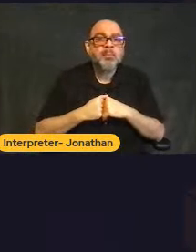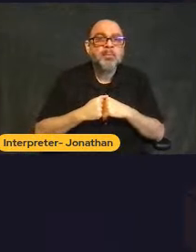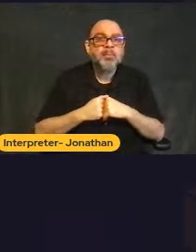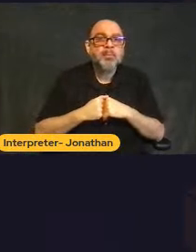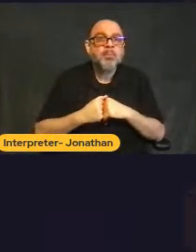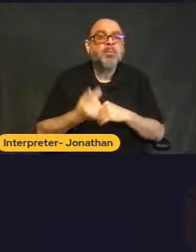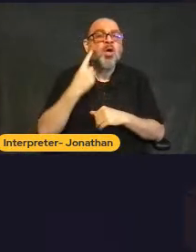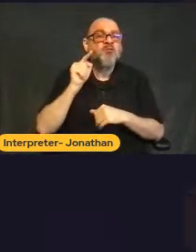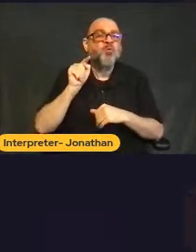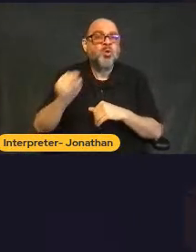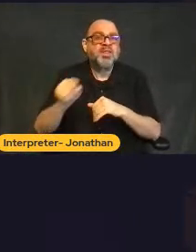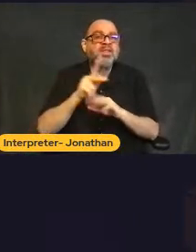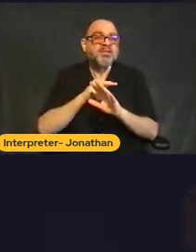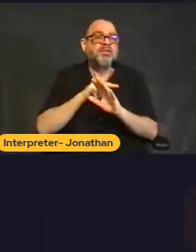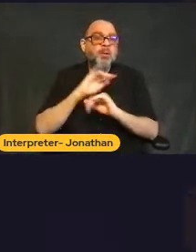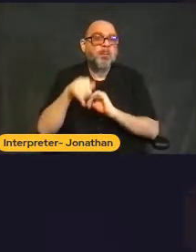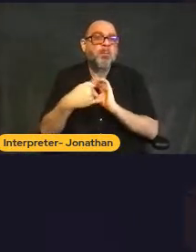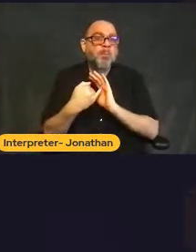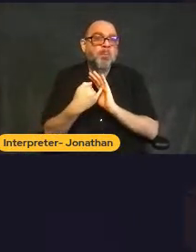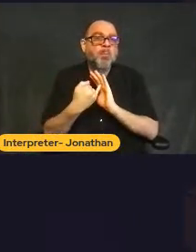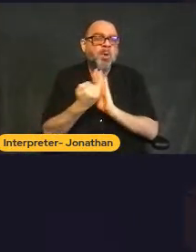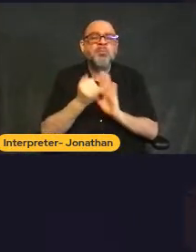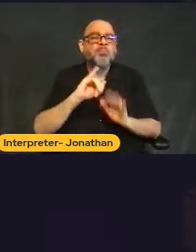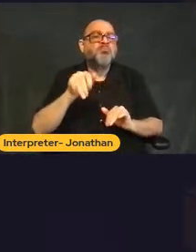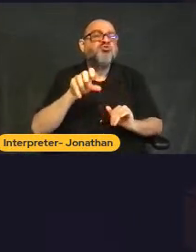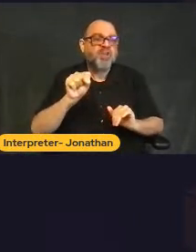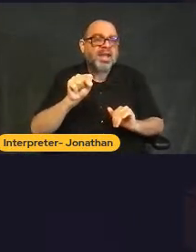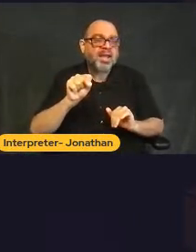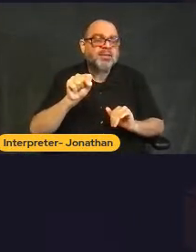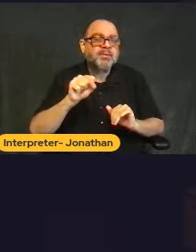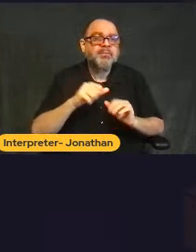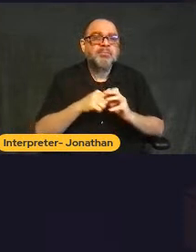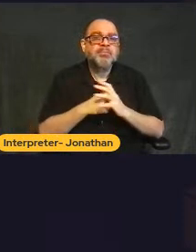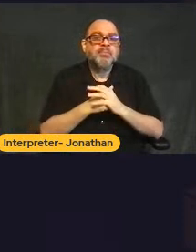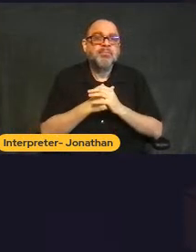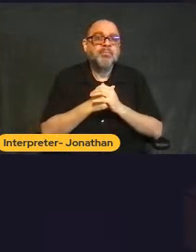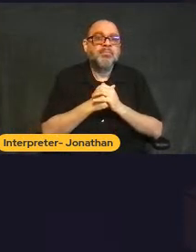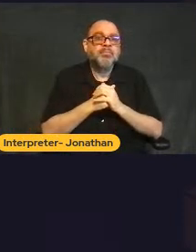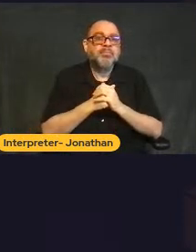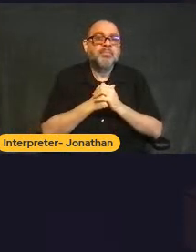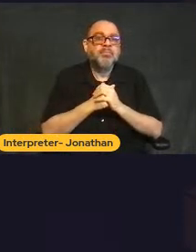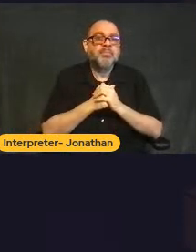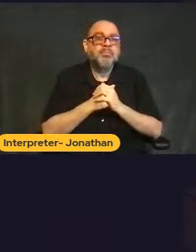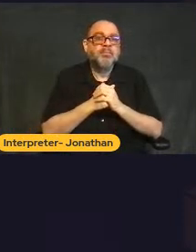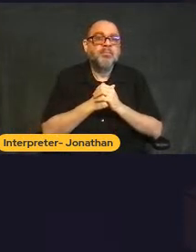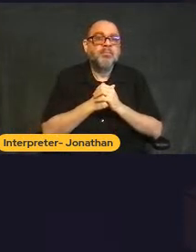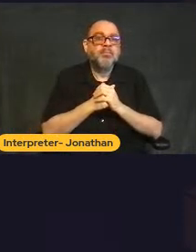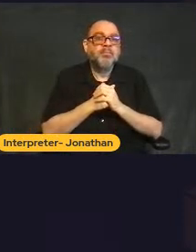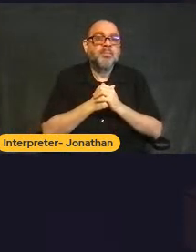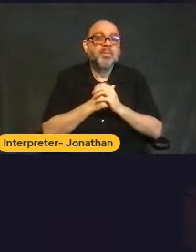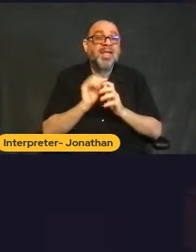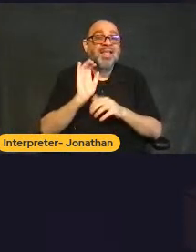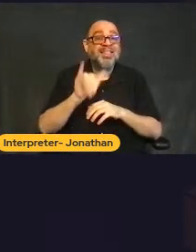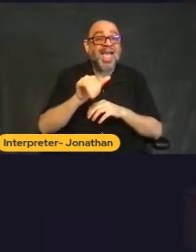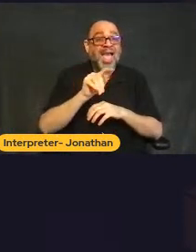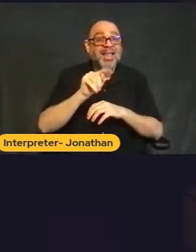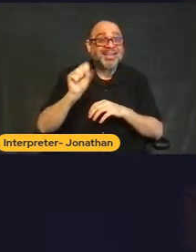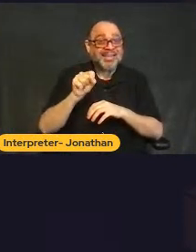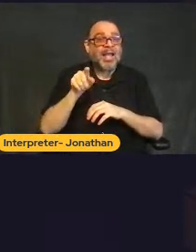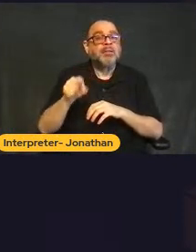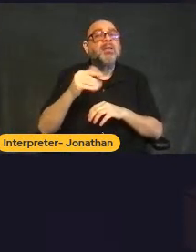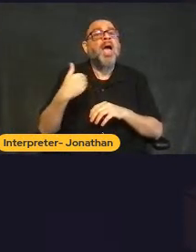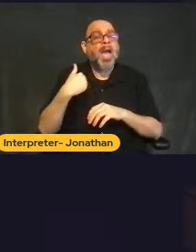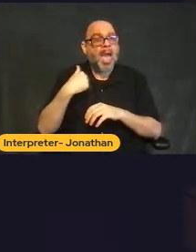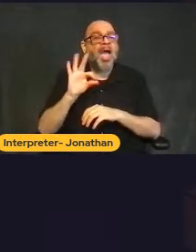project with Node.js. And lib folder contains a file that we will